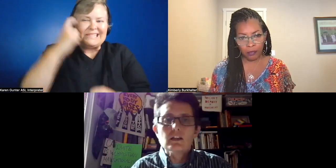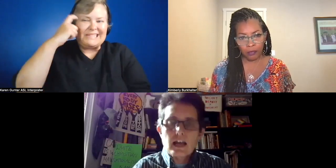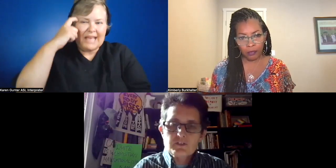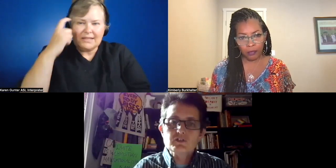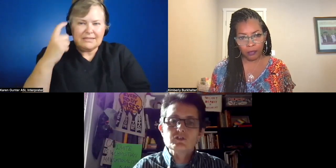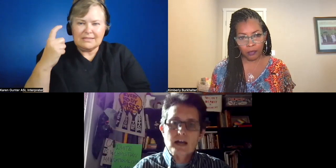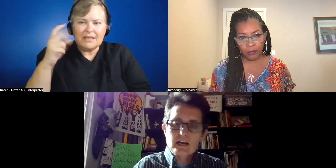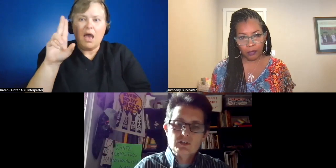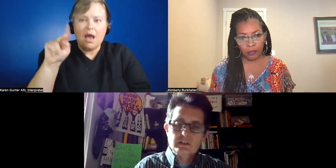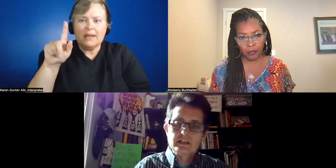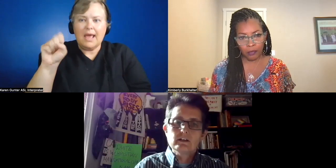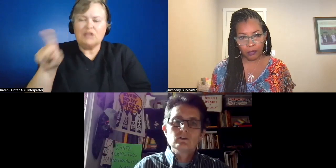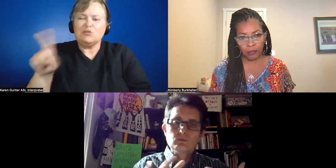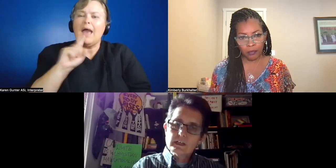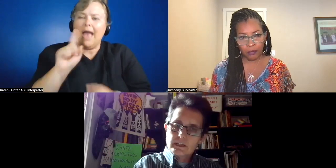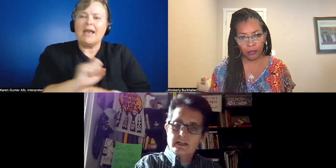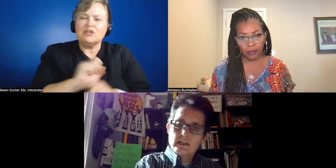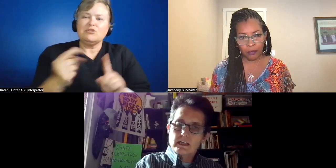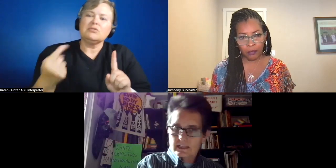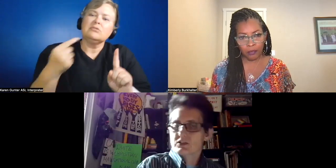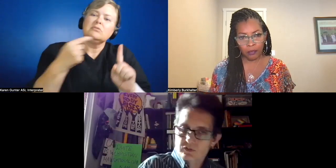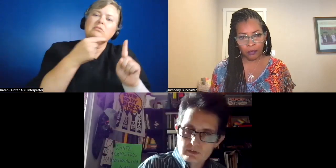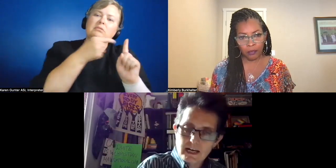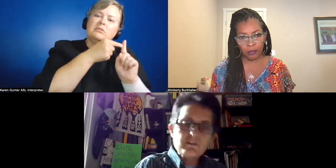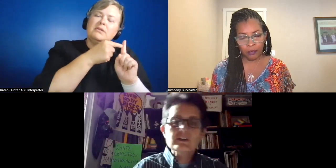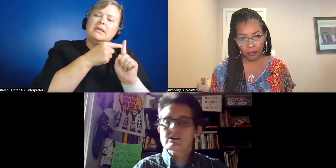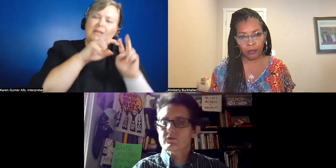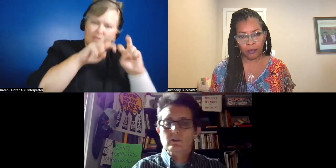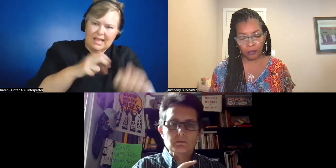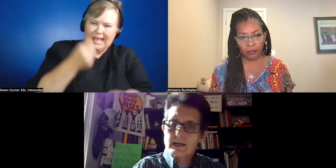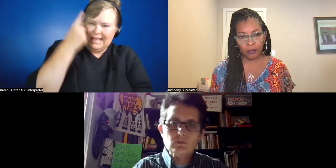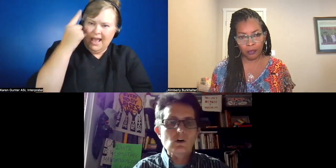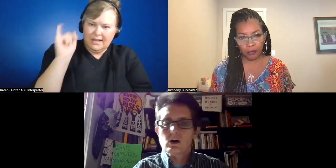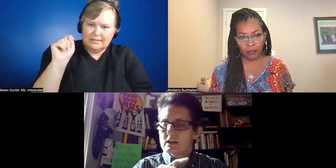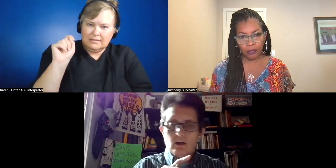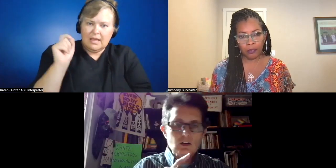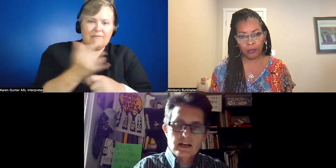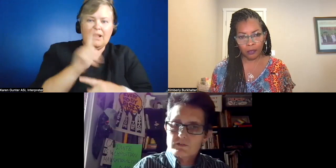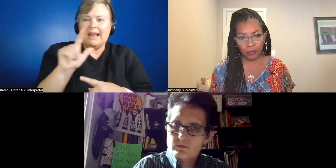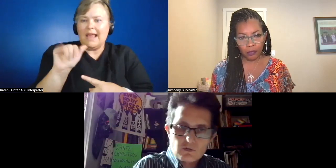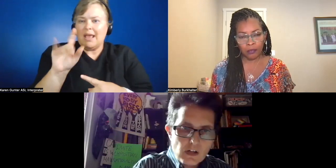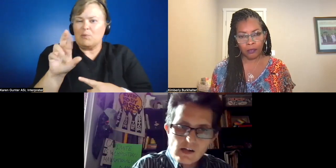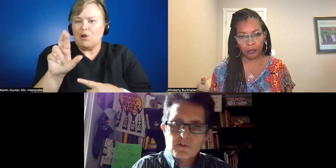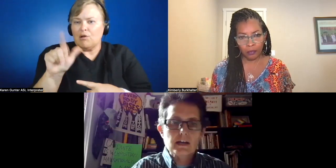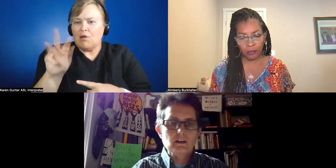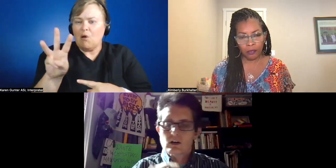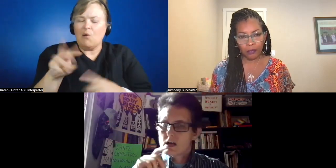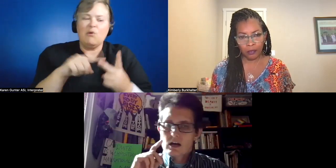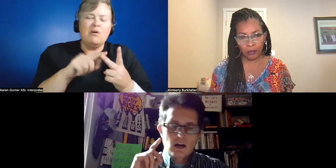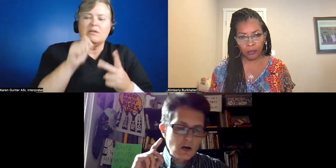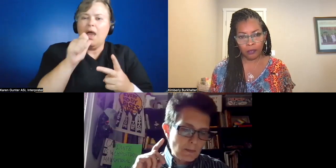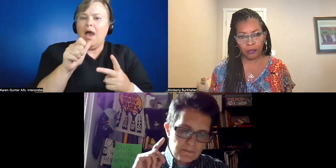know, unless you actually really get this history. Everything from labor law, our lack of universal health